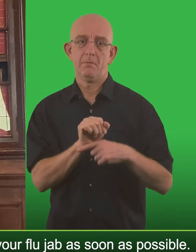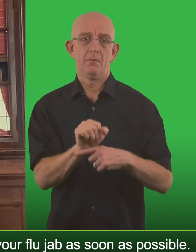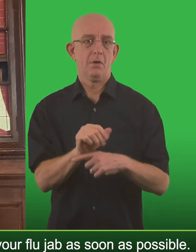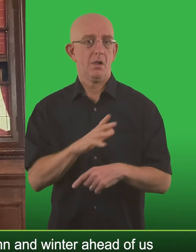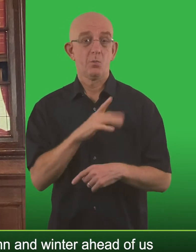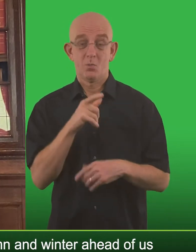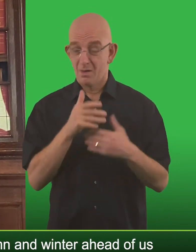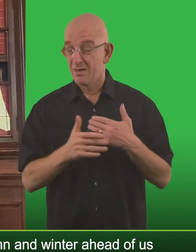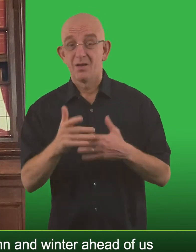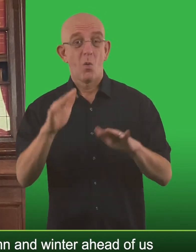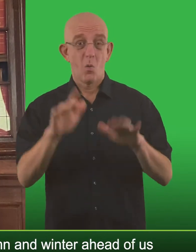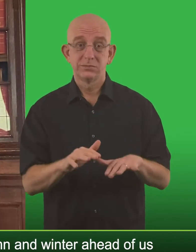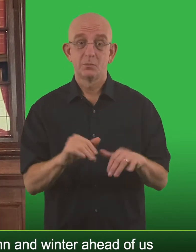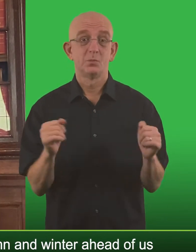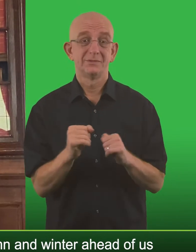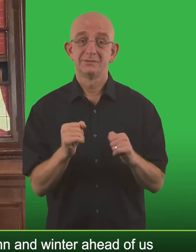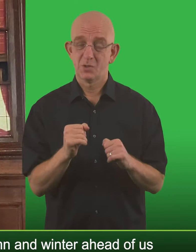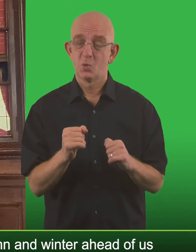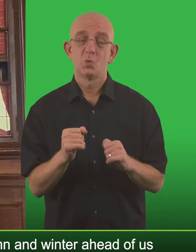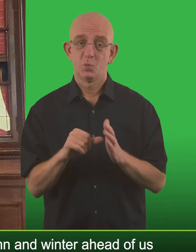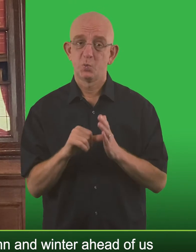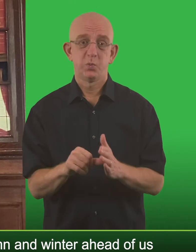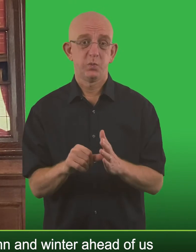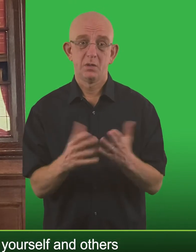as possible. So we're going to have a difficult autumn